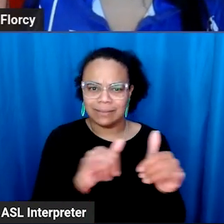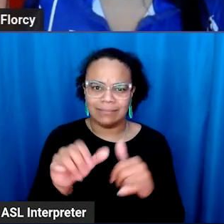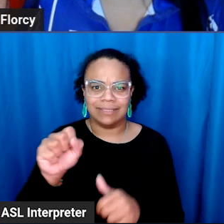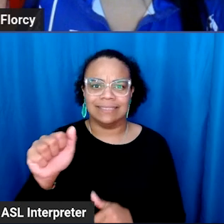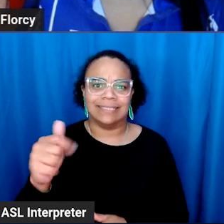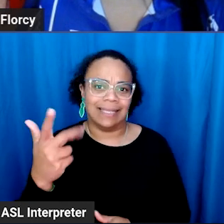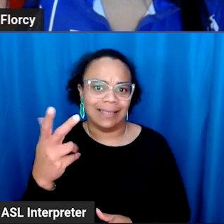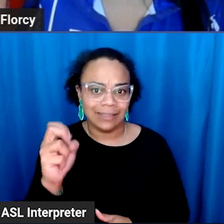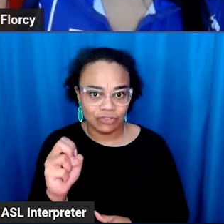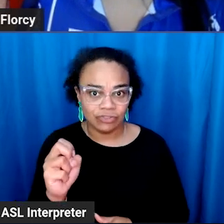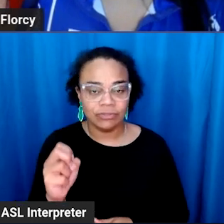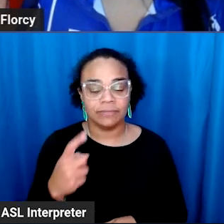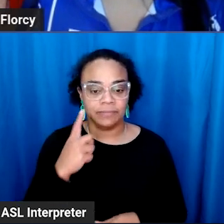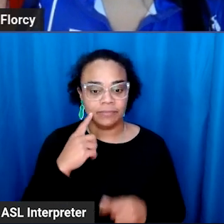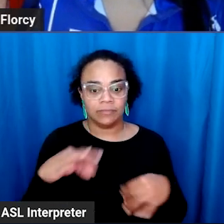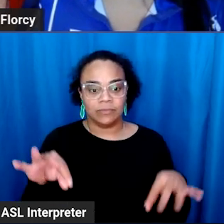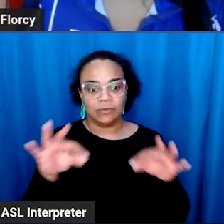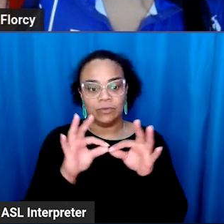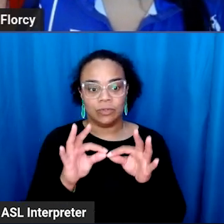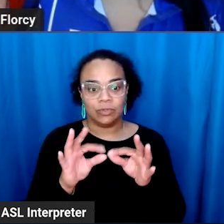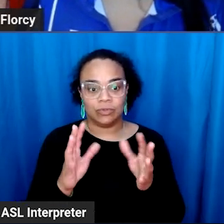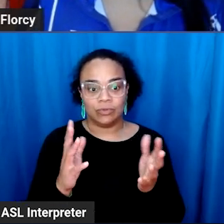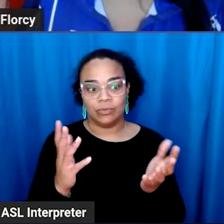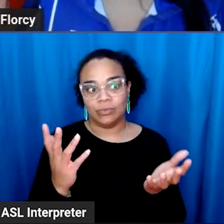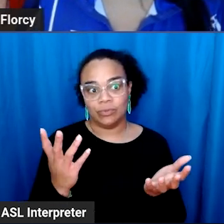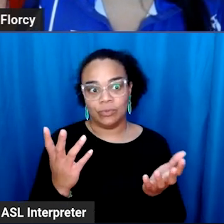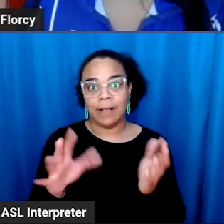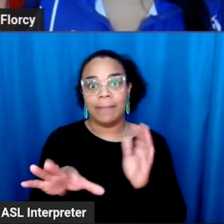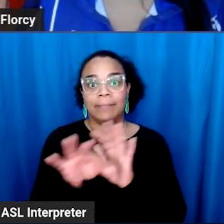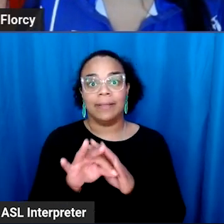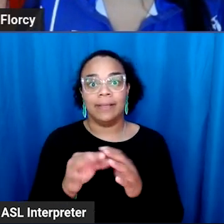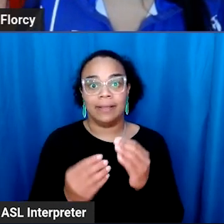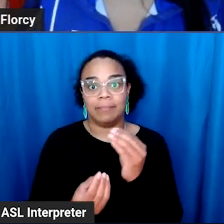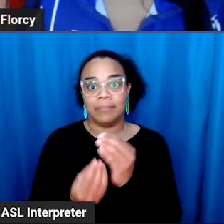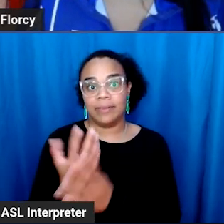it's very important to kind of go for plants that